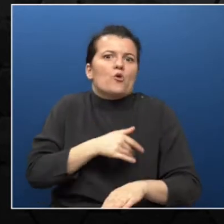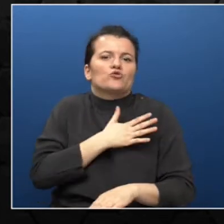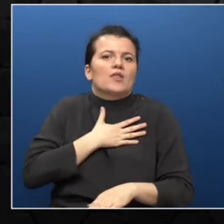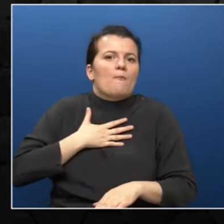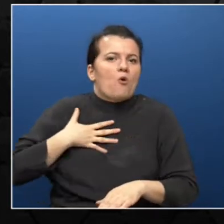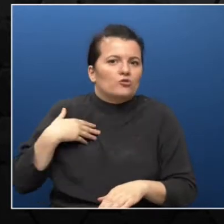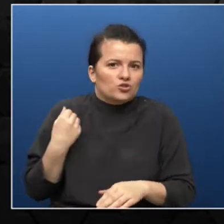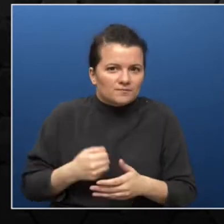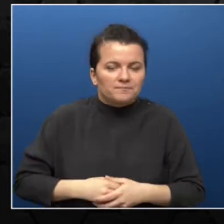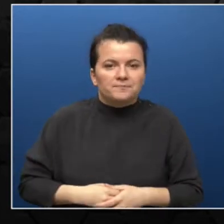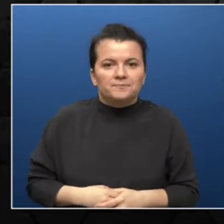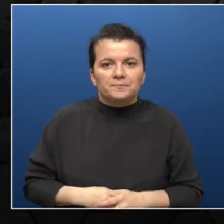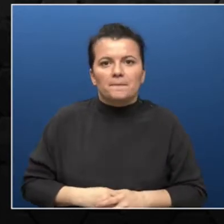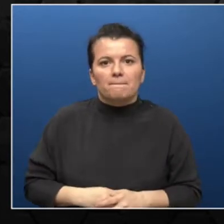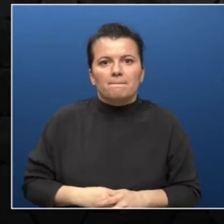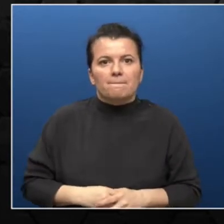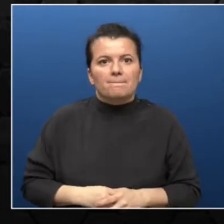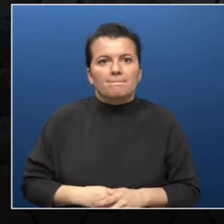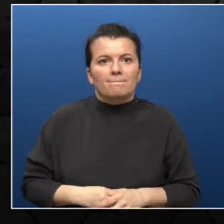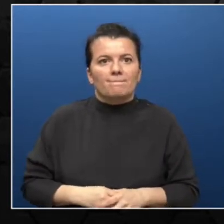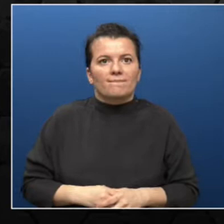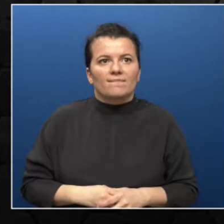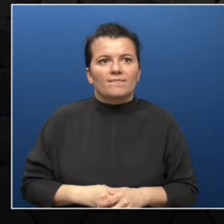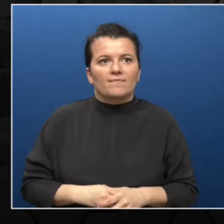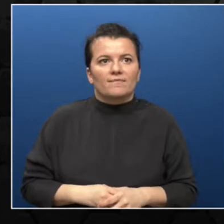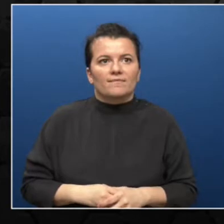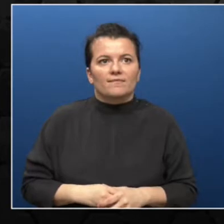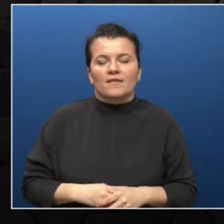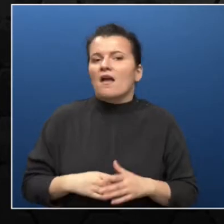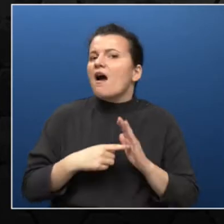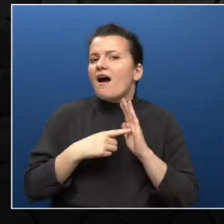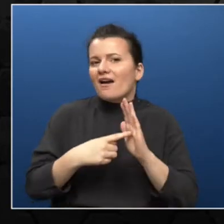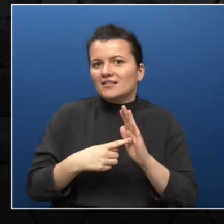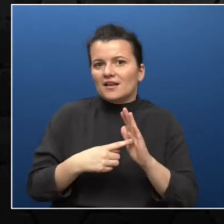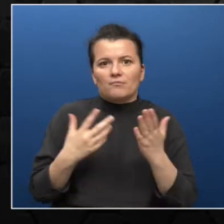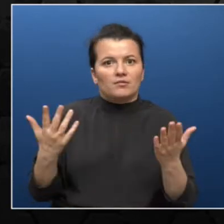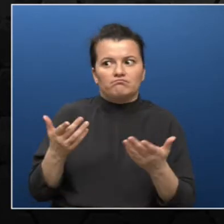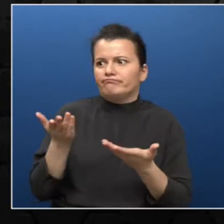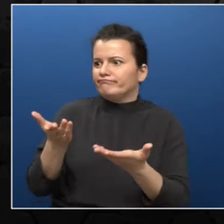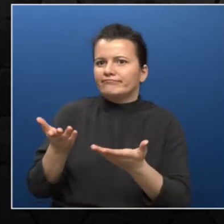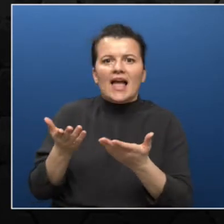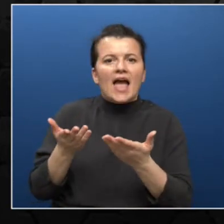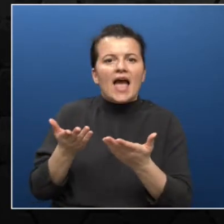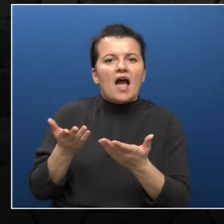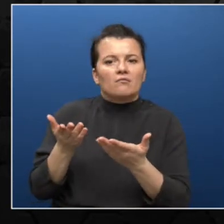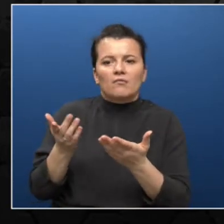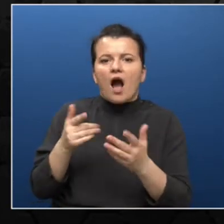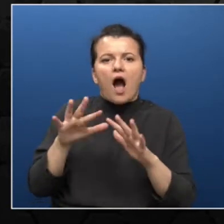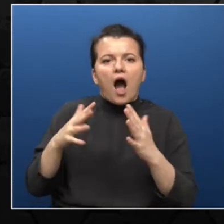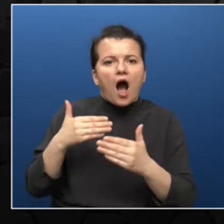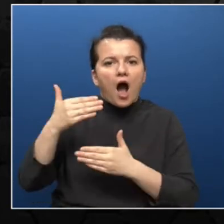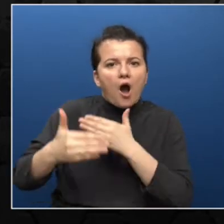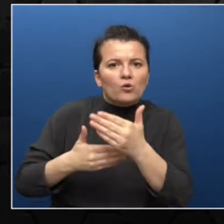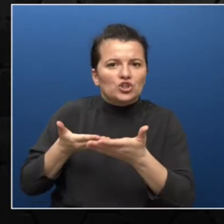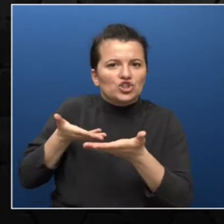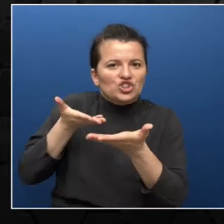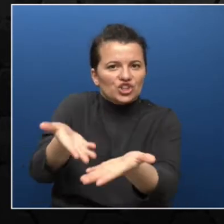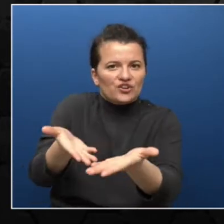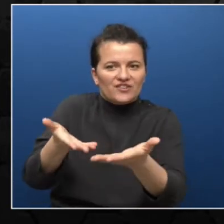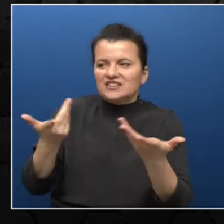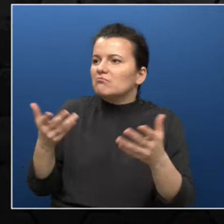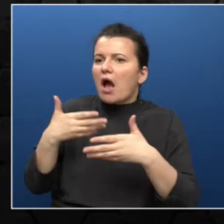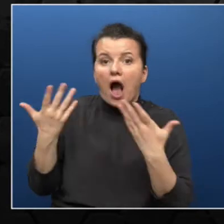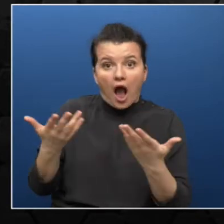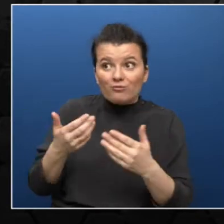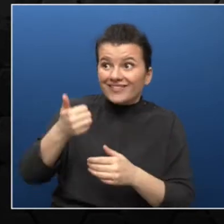totally dissatisfied with the service, worst customer care ever. When we look at the sentence, we immediately know that it's a negative sentence. But